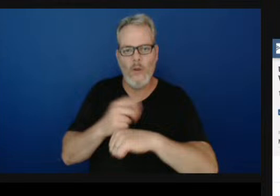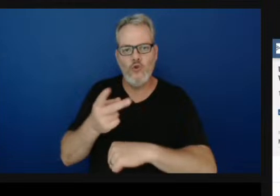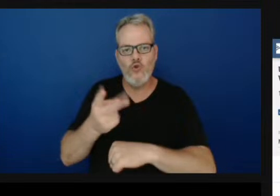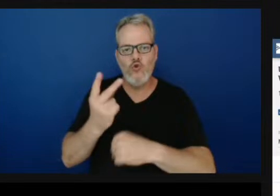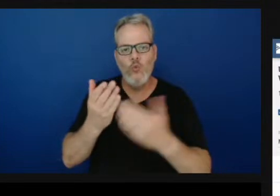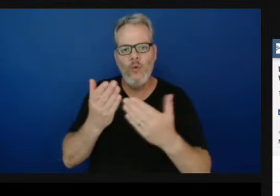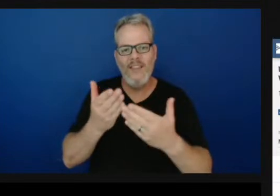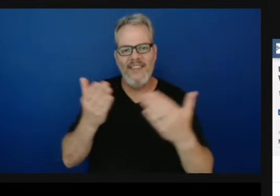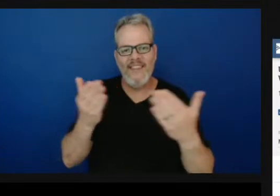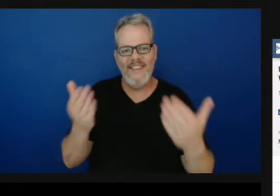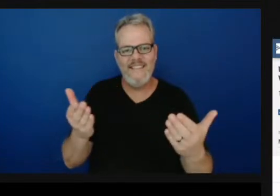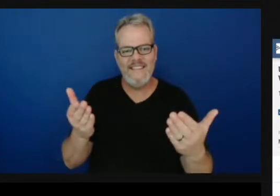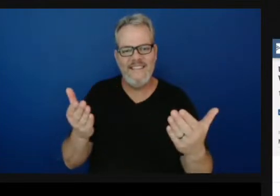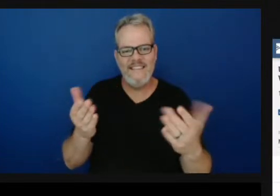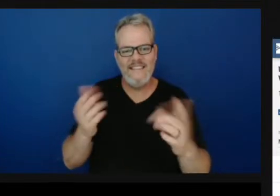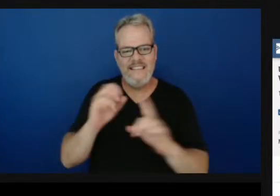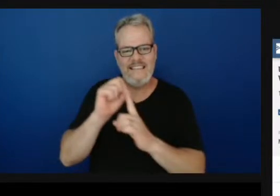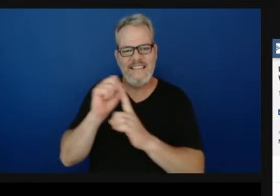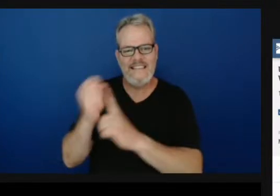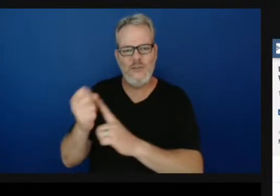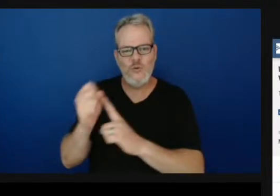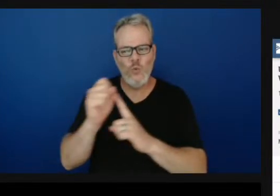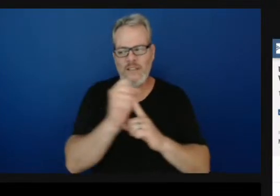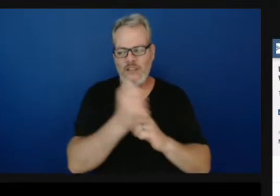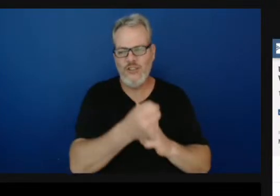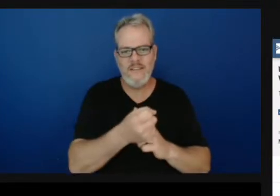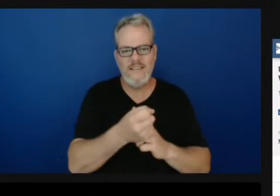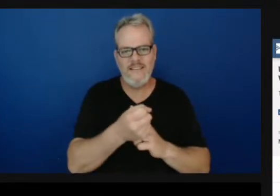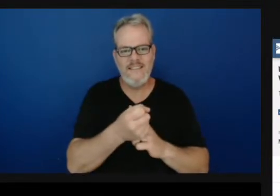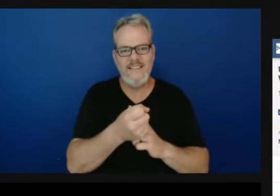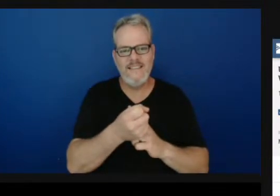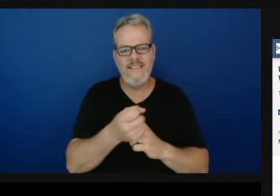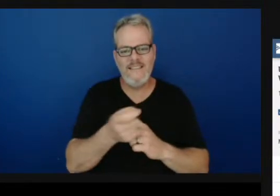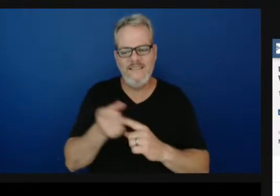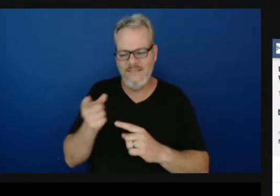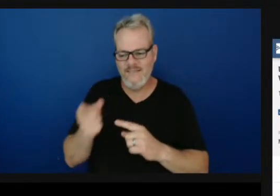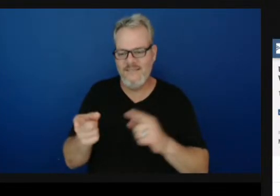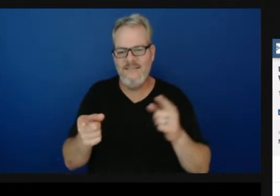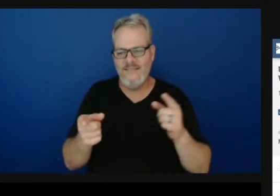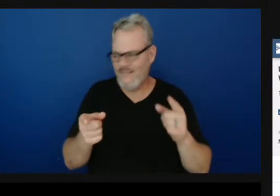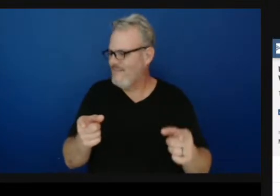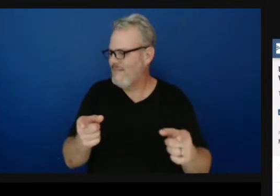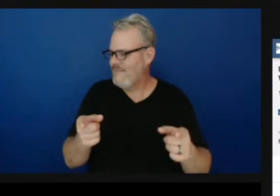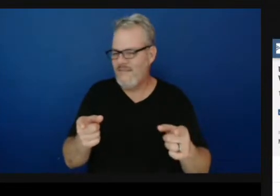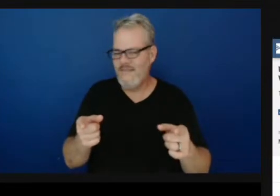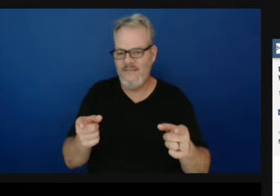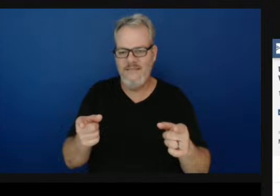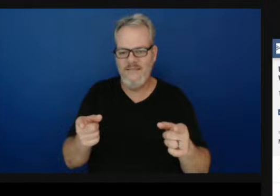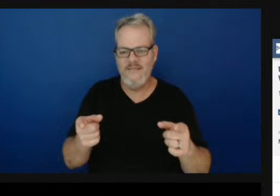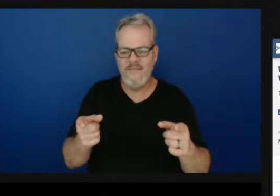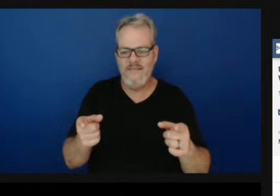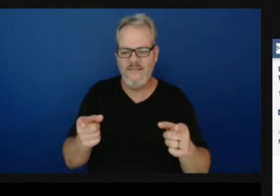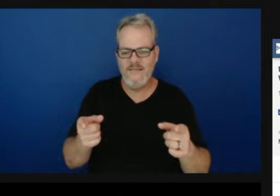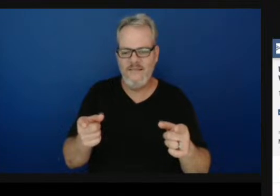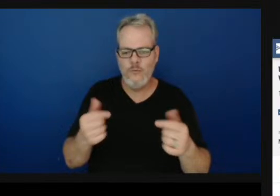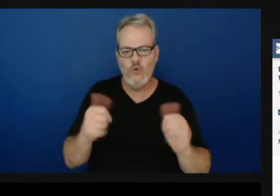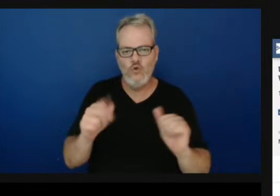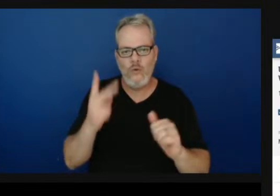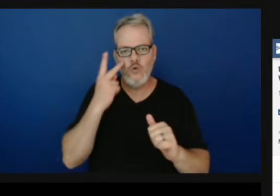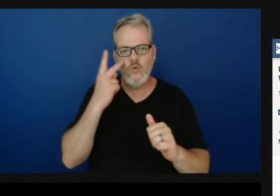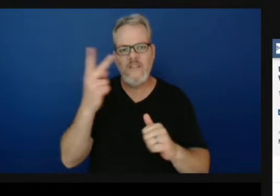nuances that we can layer upon the interpretations here as we try to watch what's happening in the next weeks